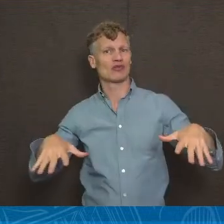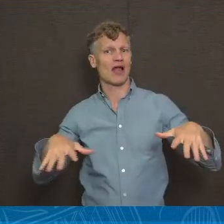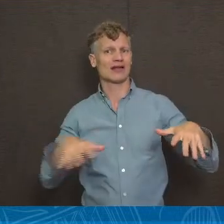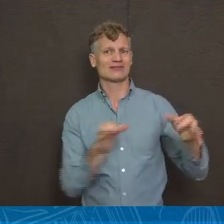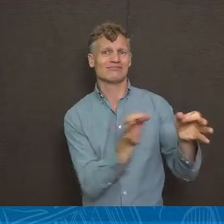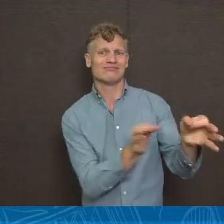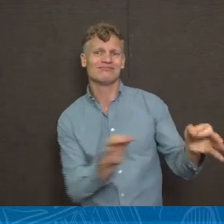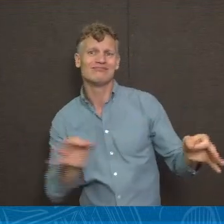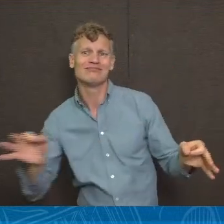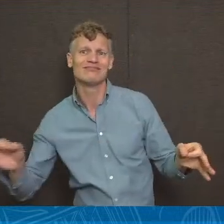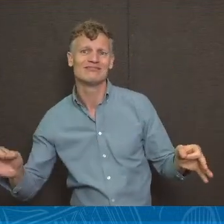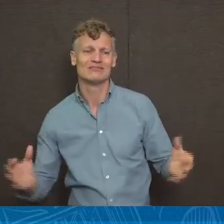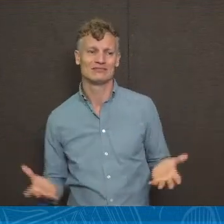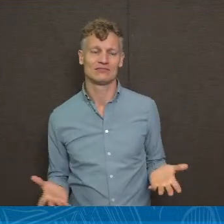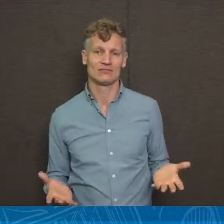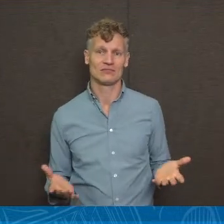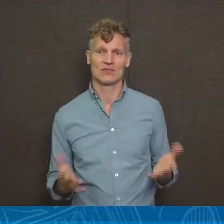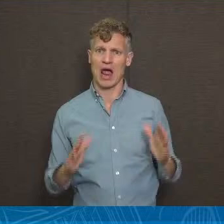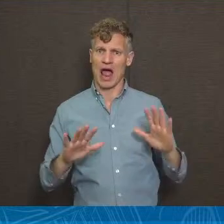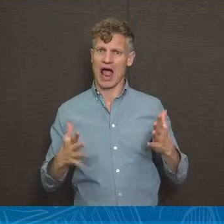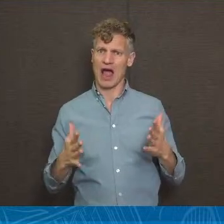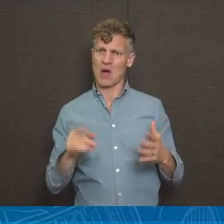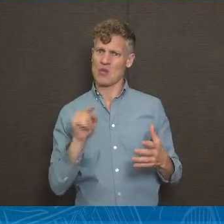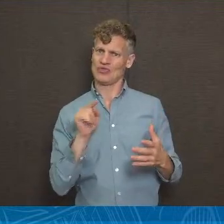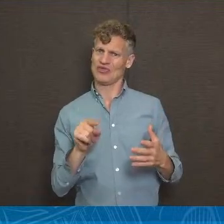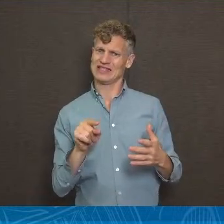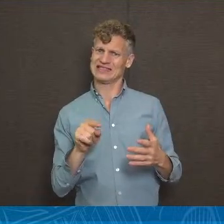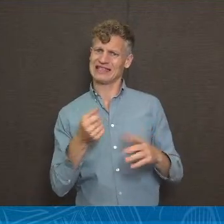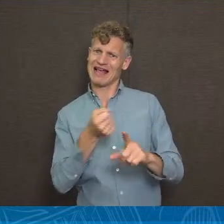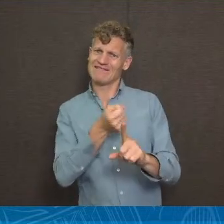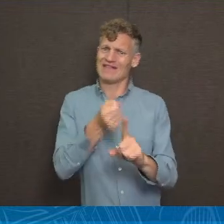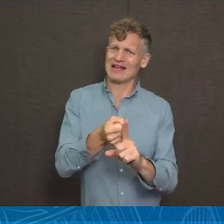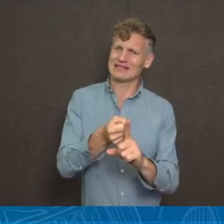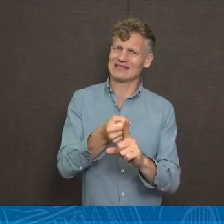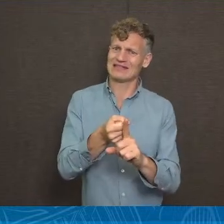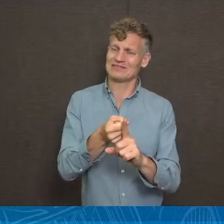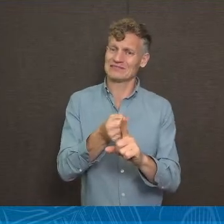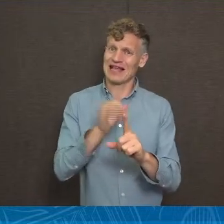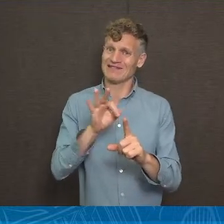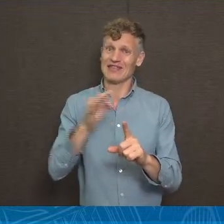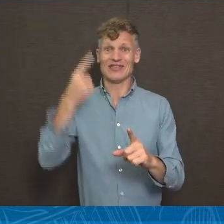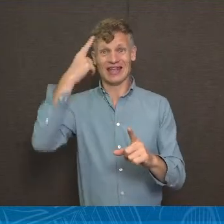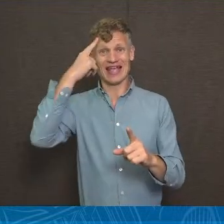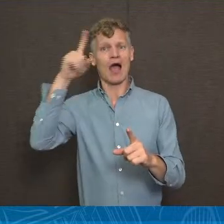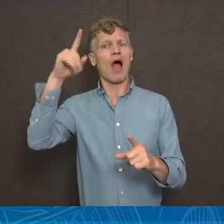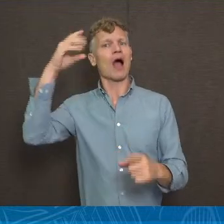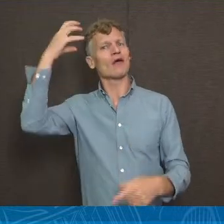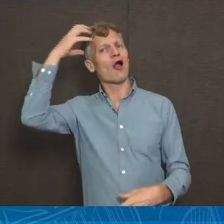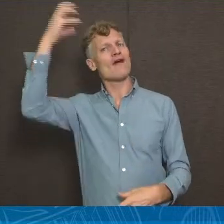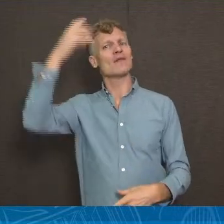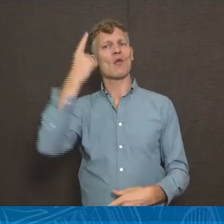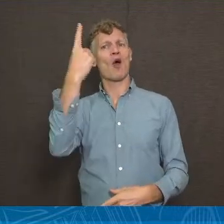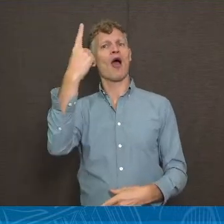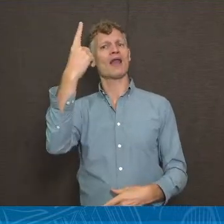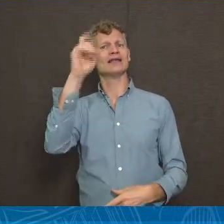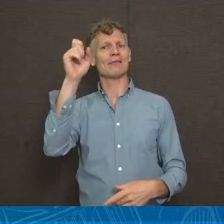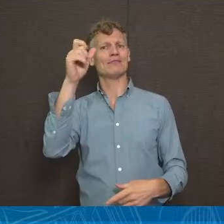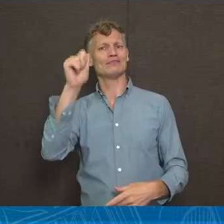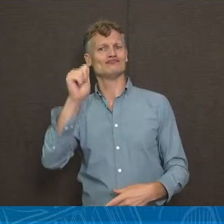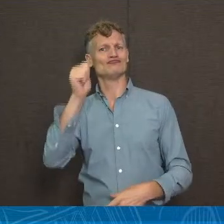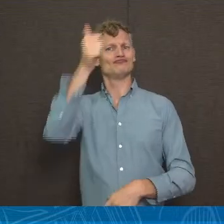the perceptions, the implementation of shared responsibility, especially that we are talking here significantly, in